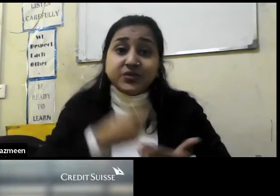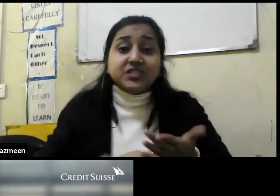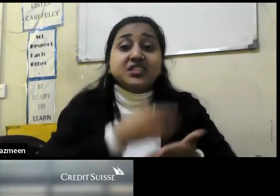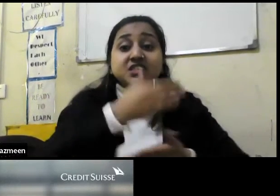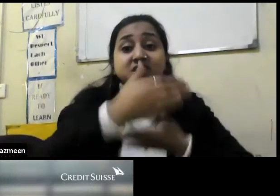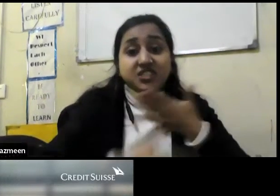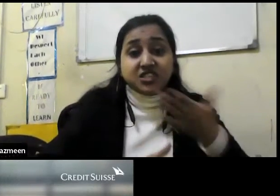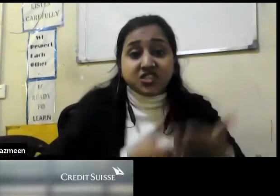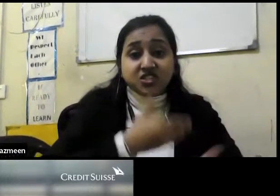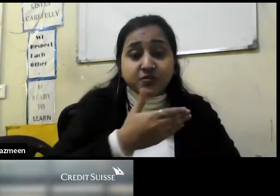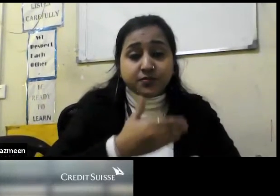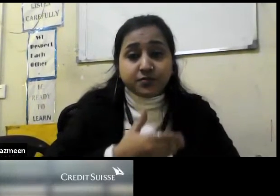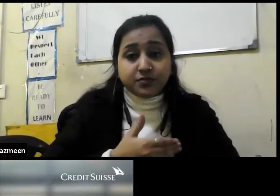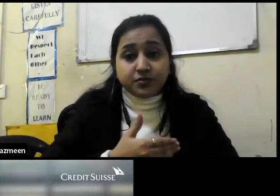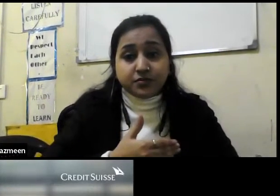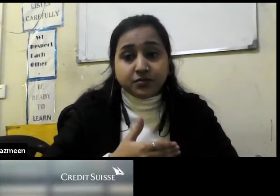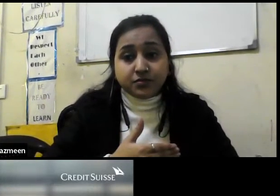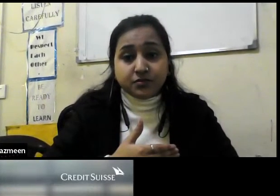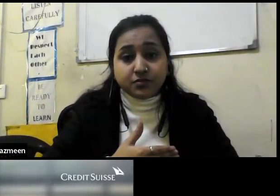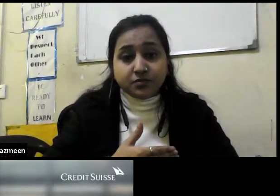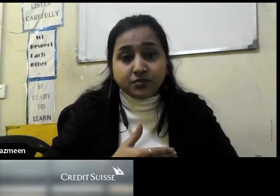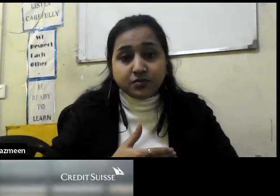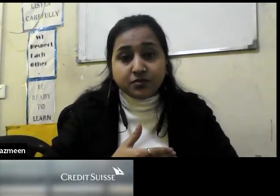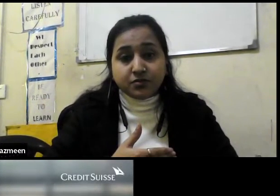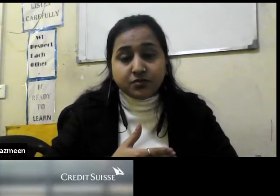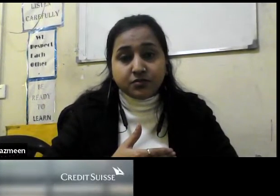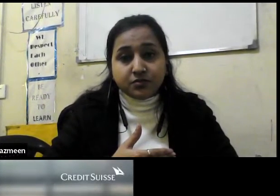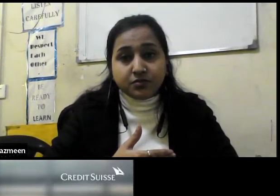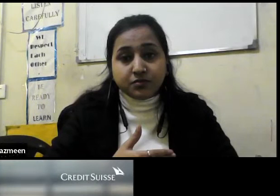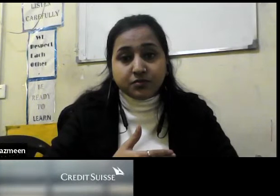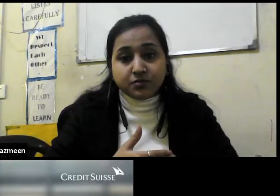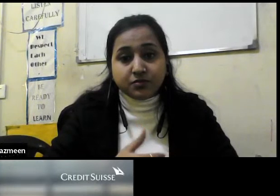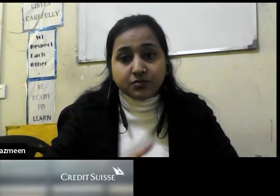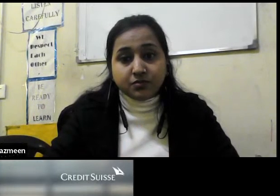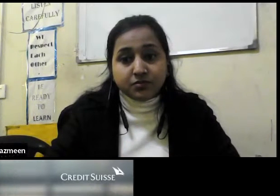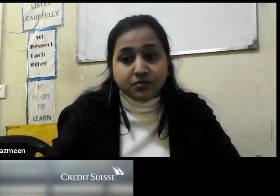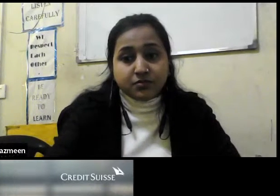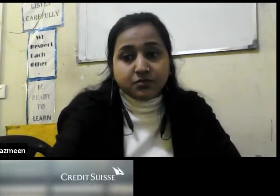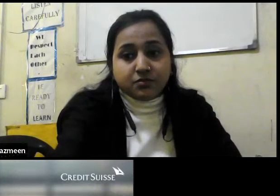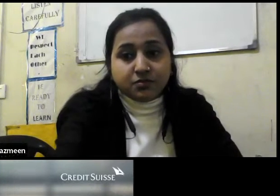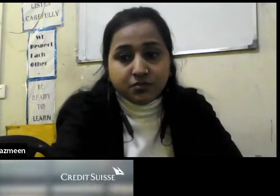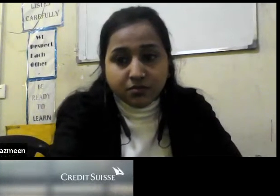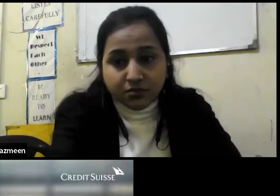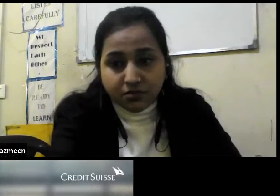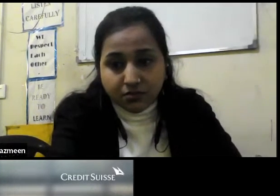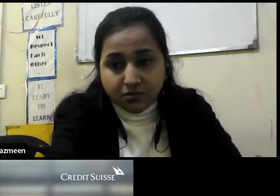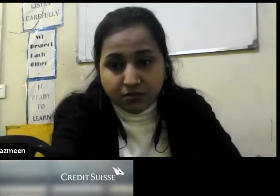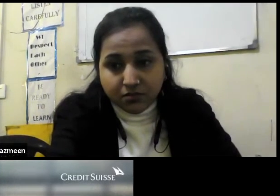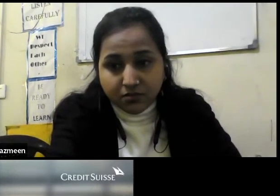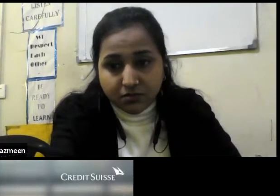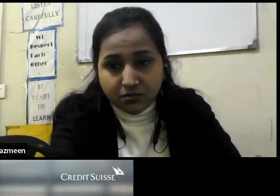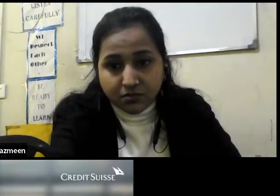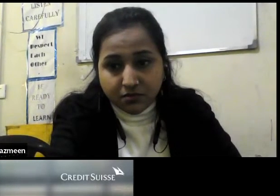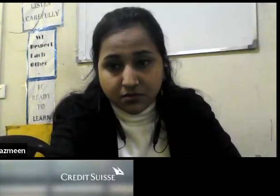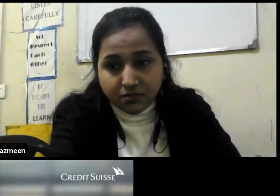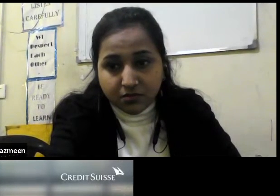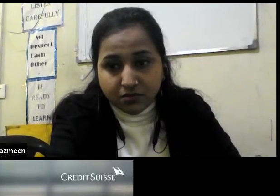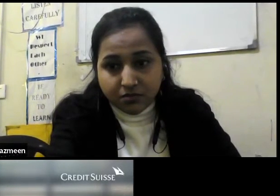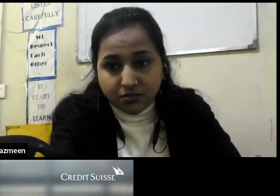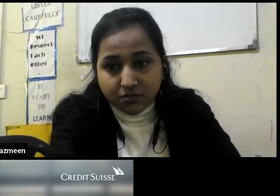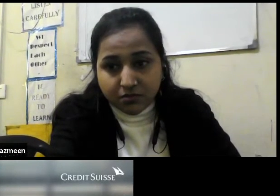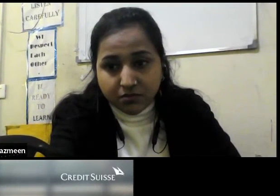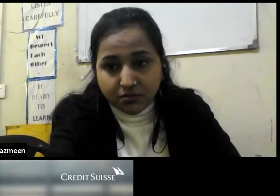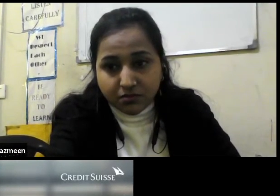and transparent environment. A team player with a passion to perform and deliver results. So,